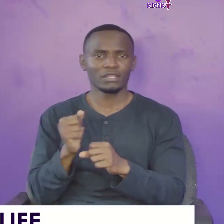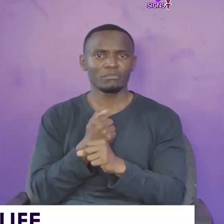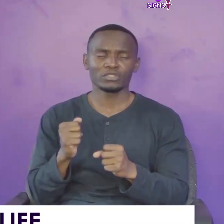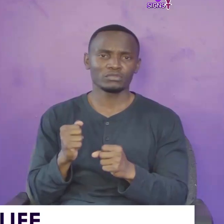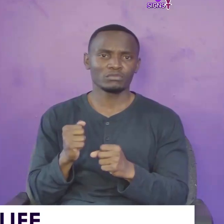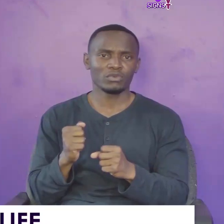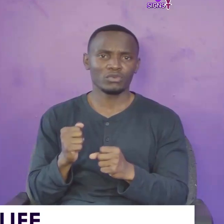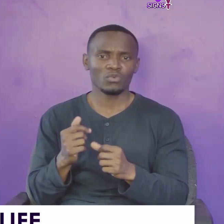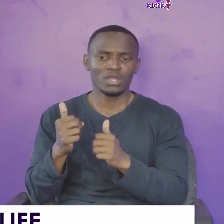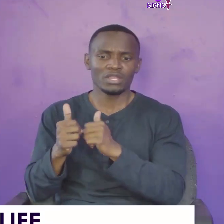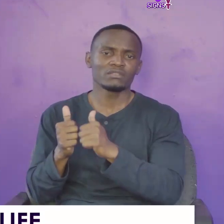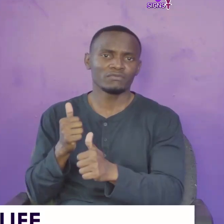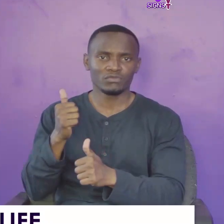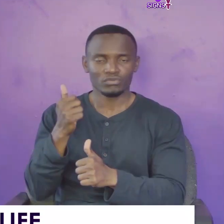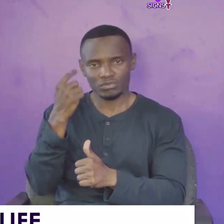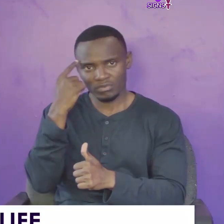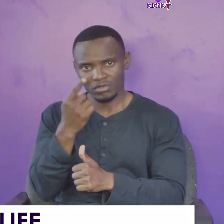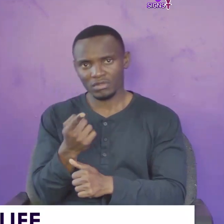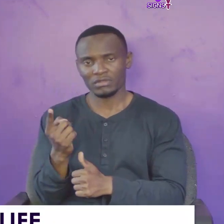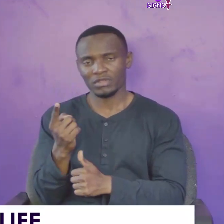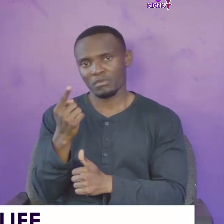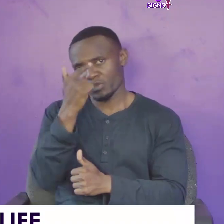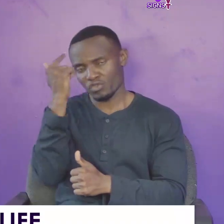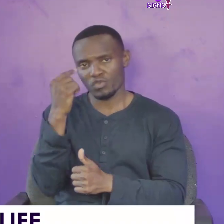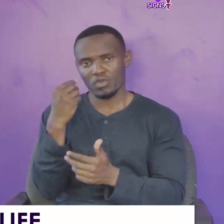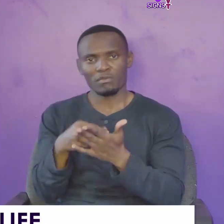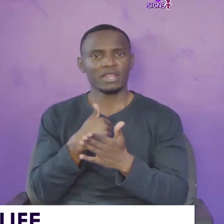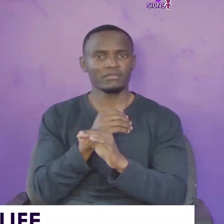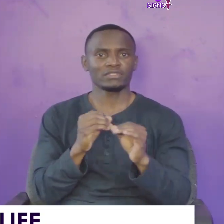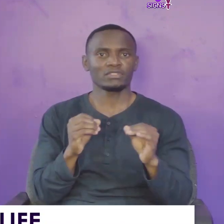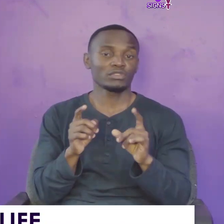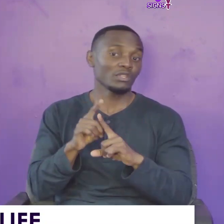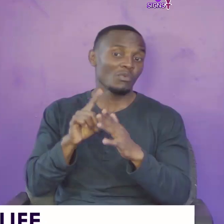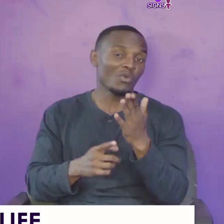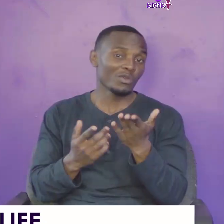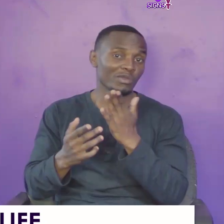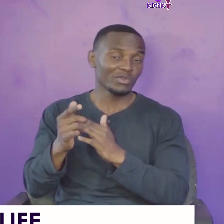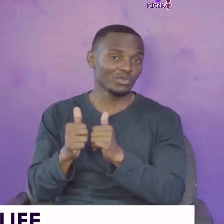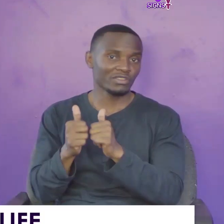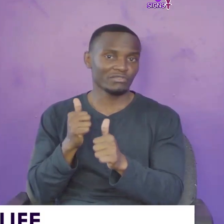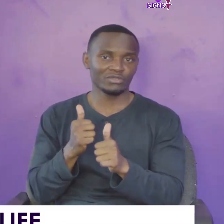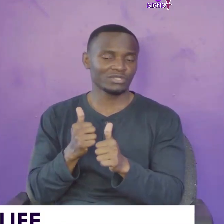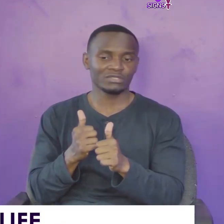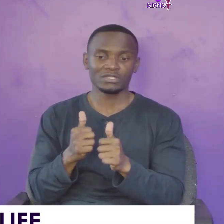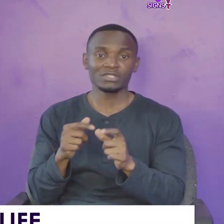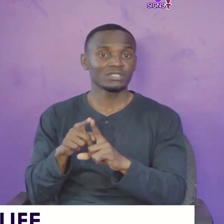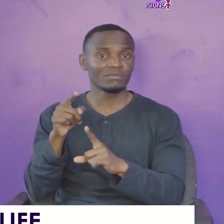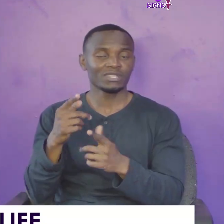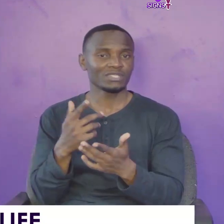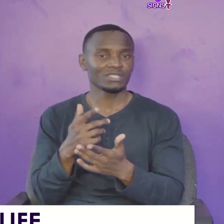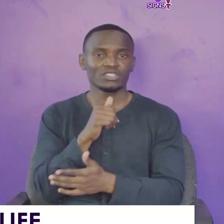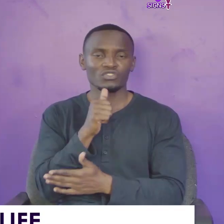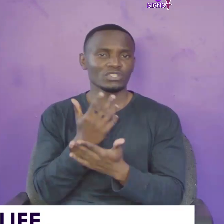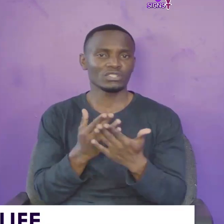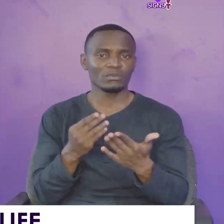allow others just because they have money. And this particular, probably whatever it is you're denying, is not bought by money. Right. Like you